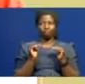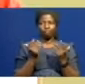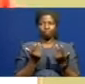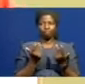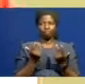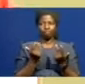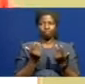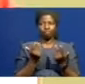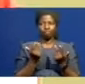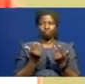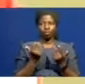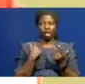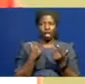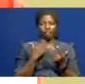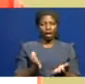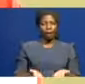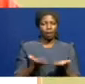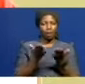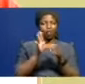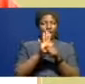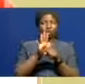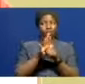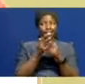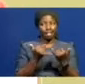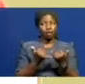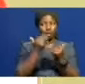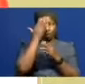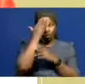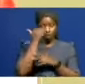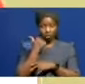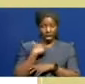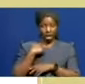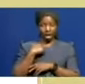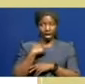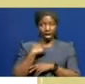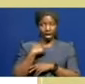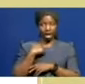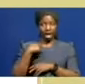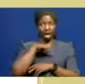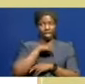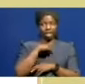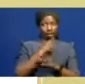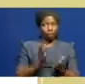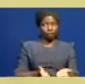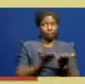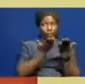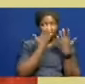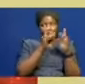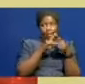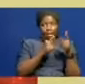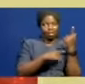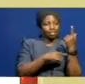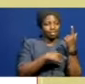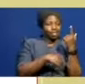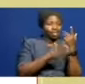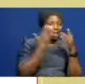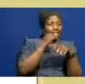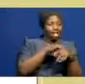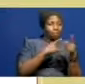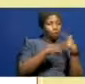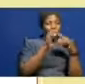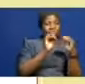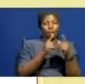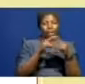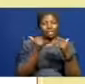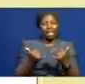and that we have improved very much. And because we improved, even because of that, we did not win the league. But now, because we improved on our